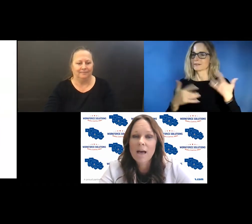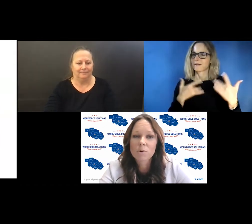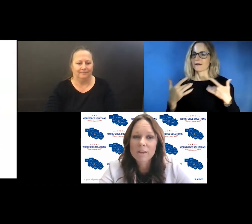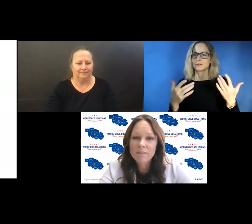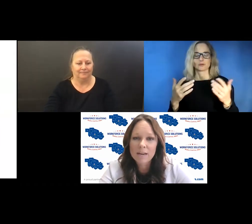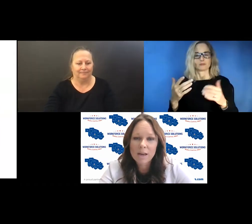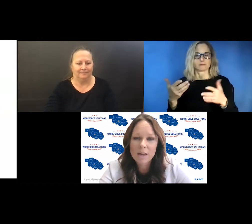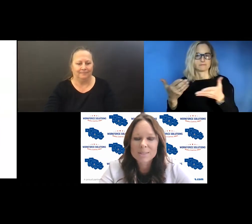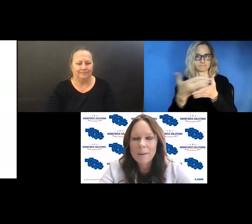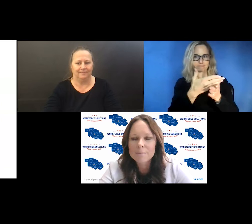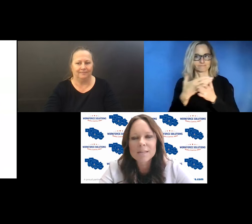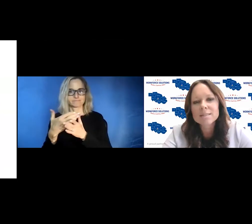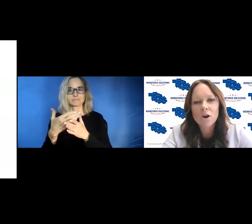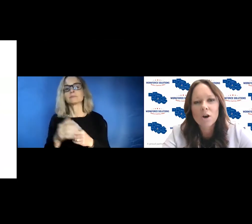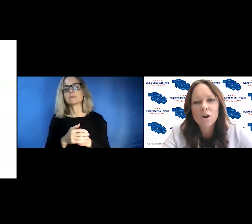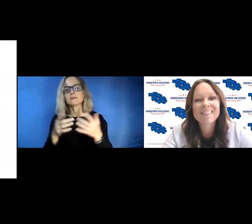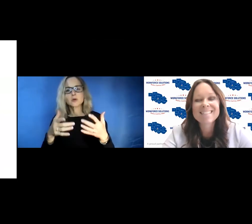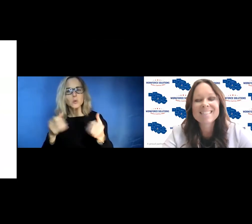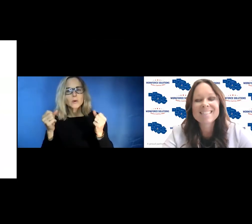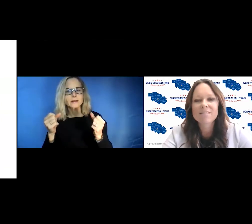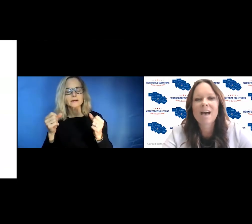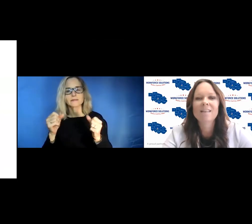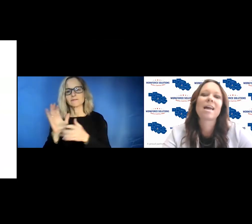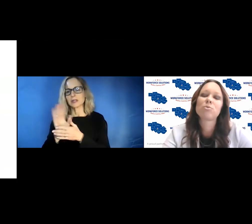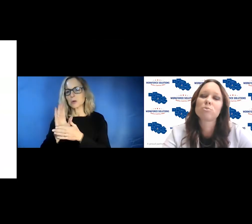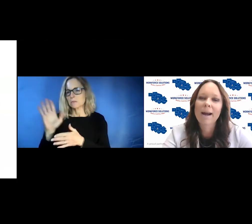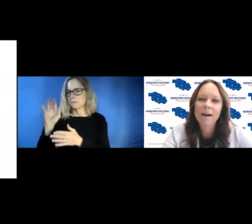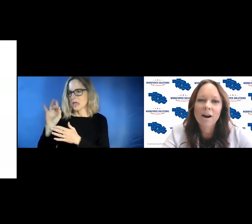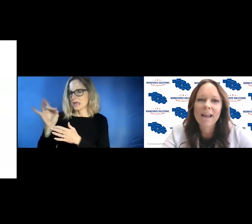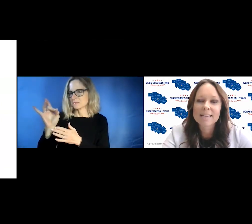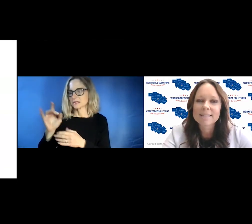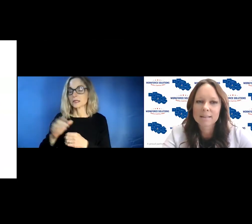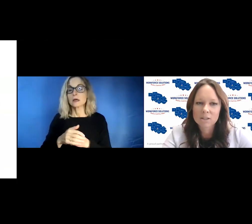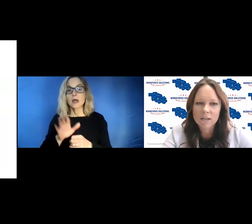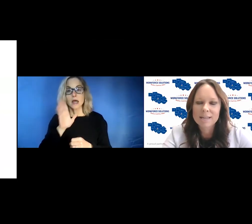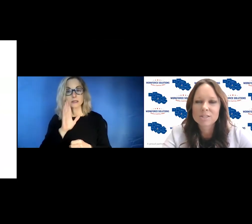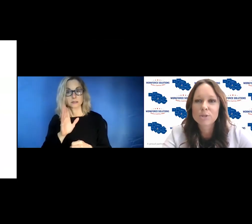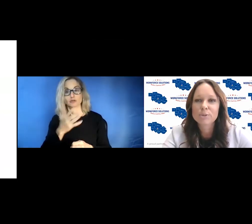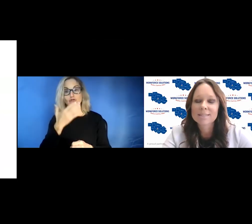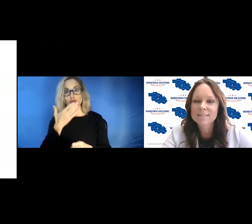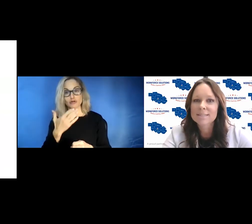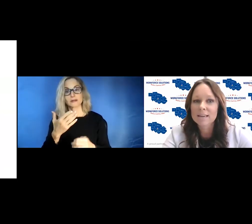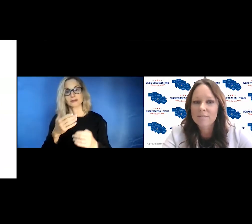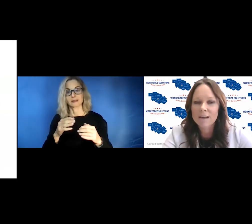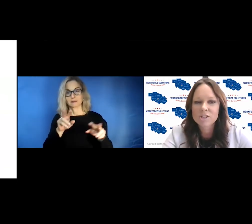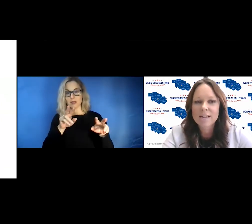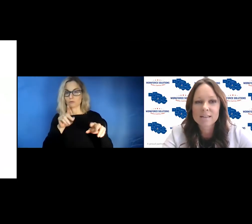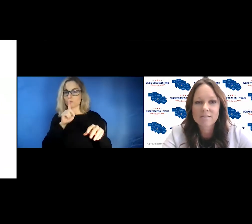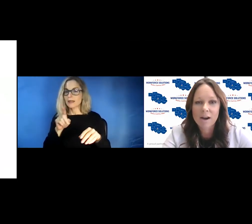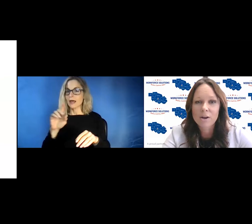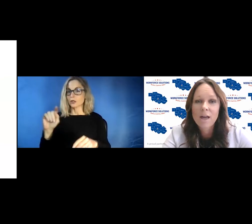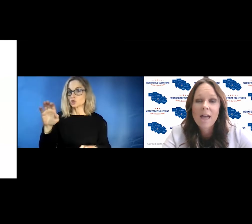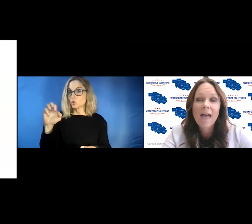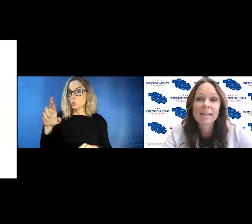this quick video. It's about 8 minutes long, but this gives us a rare inside look into Tesla's Gigafactory